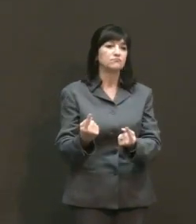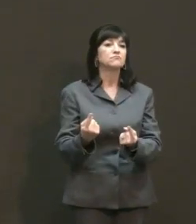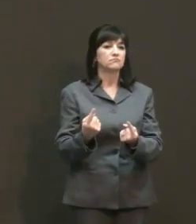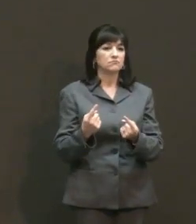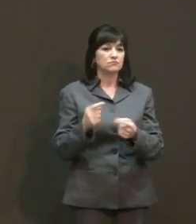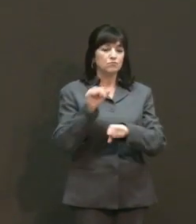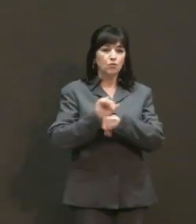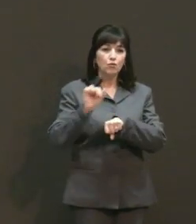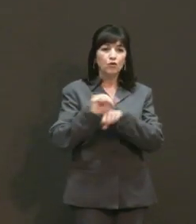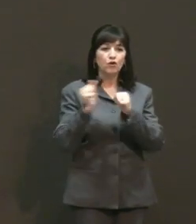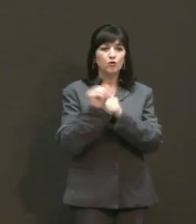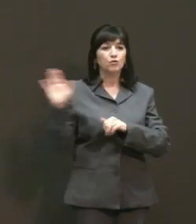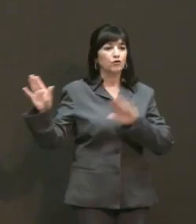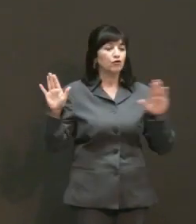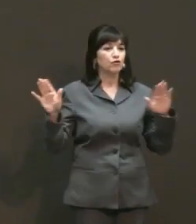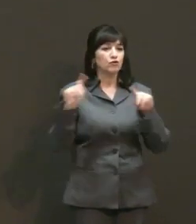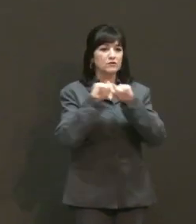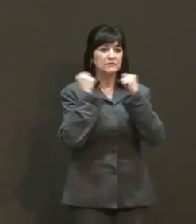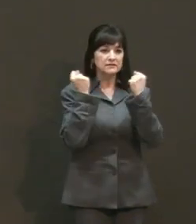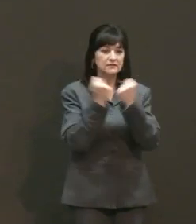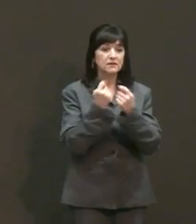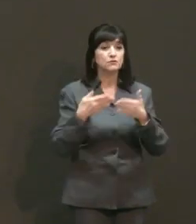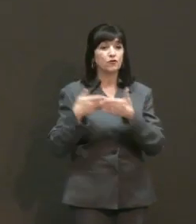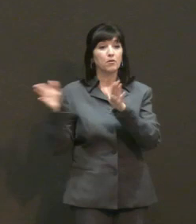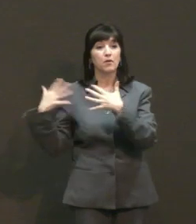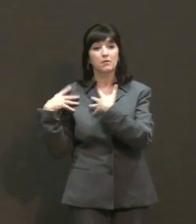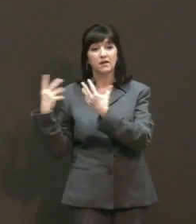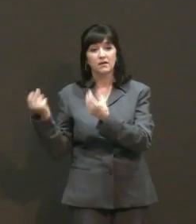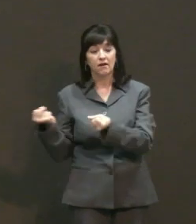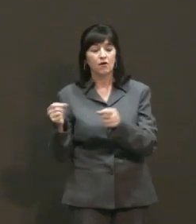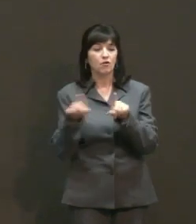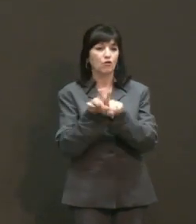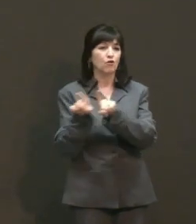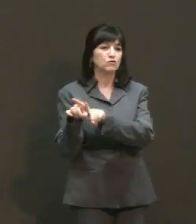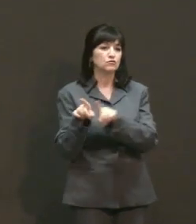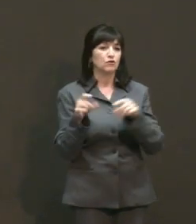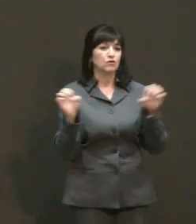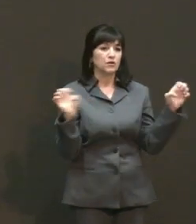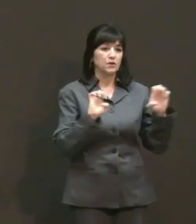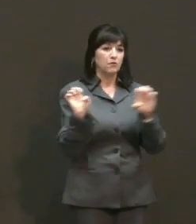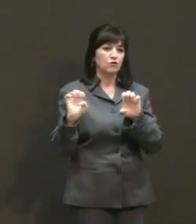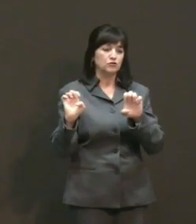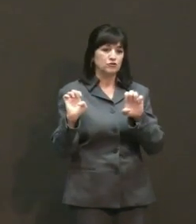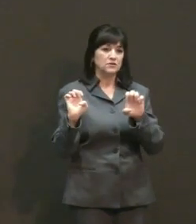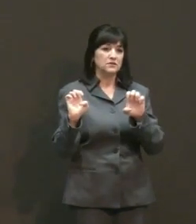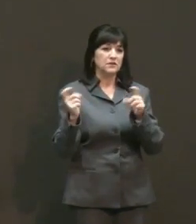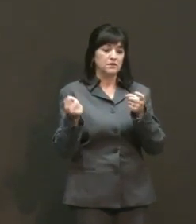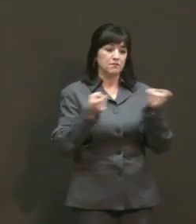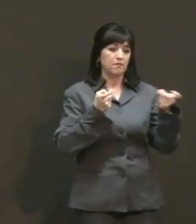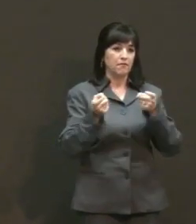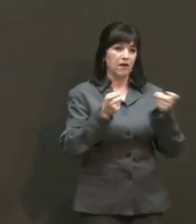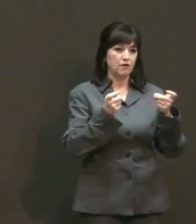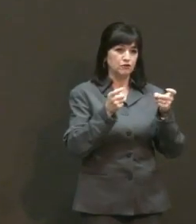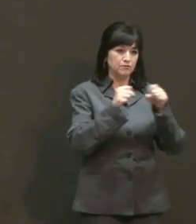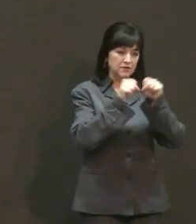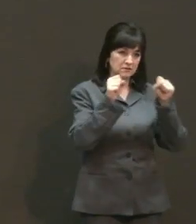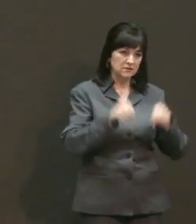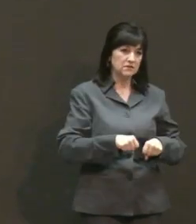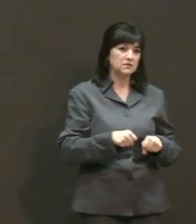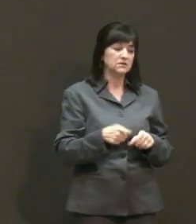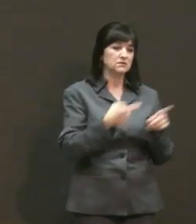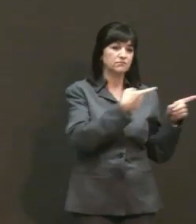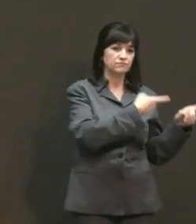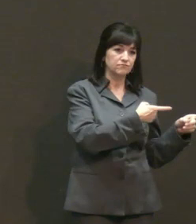teams from public health and from the emergency management agencies in our state, our local partners.